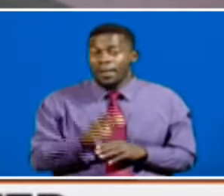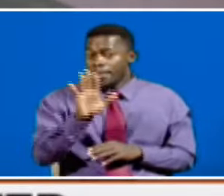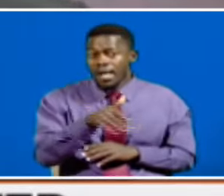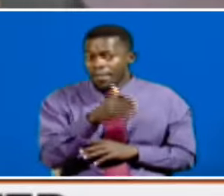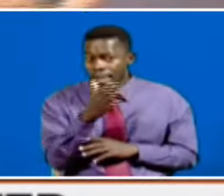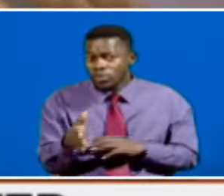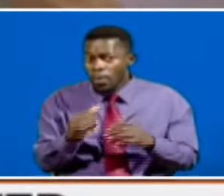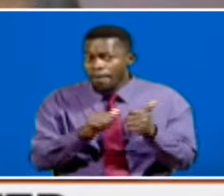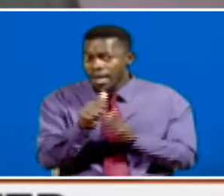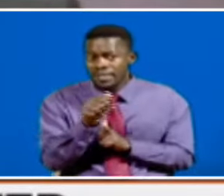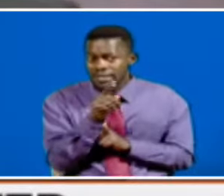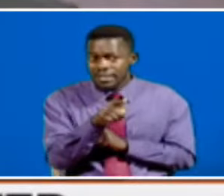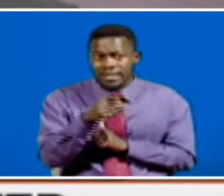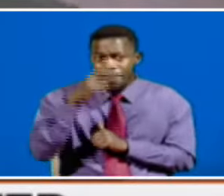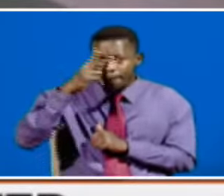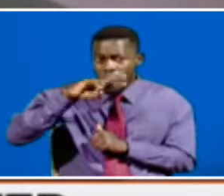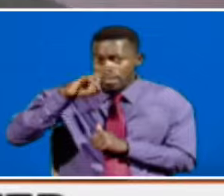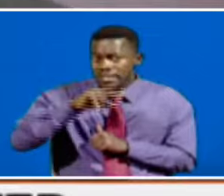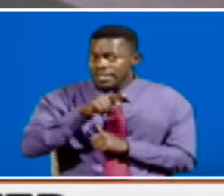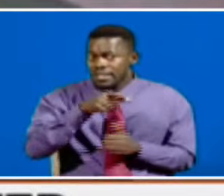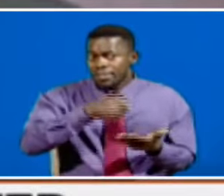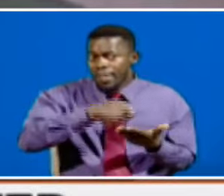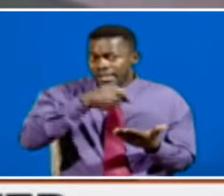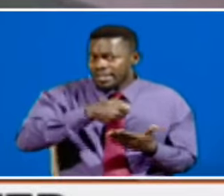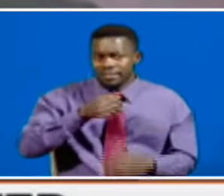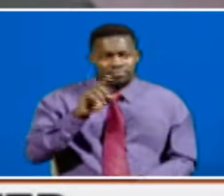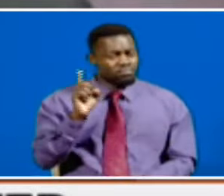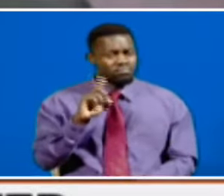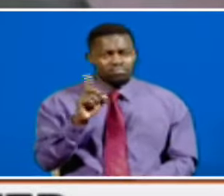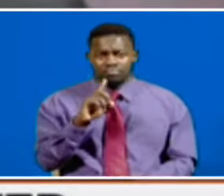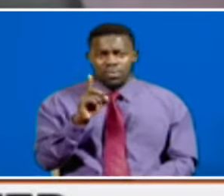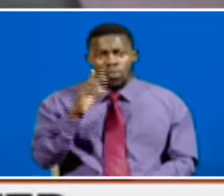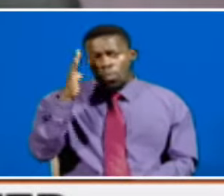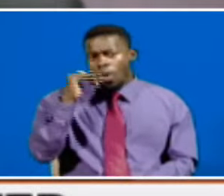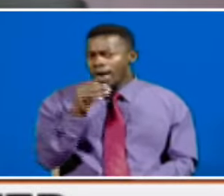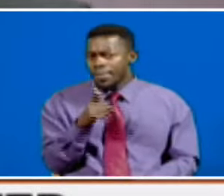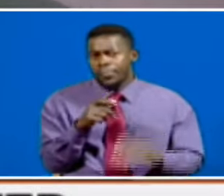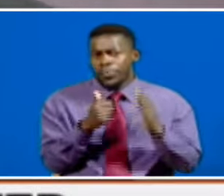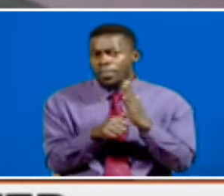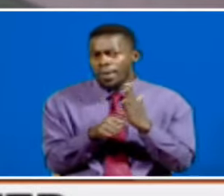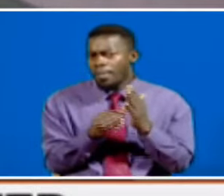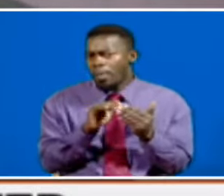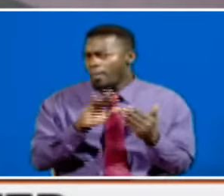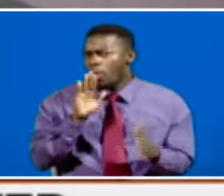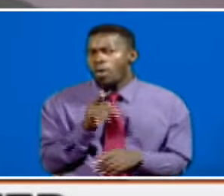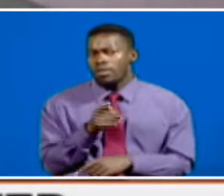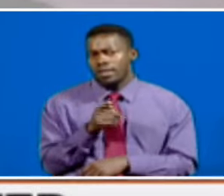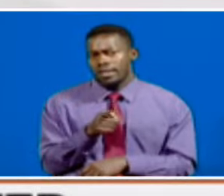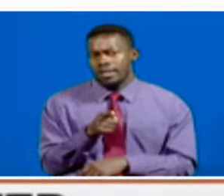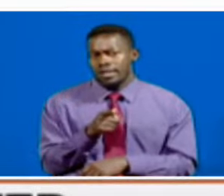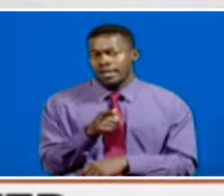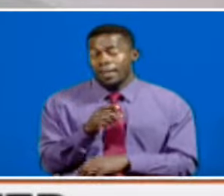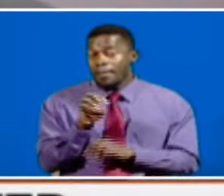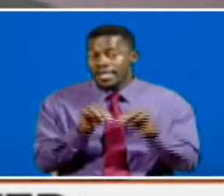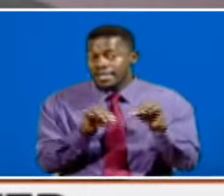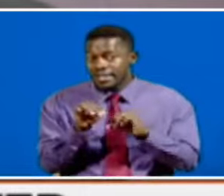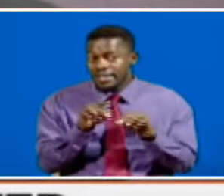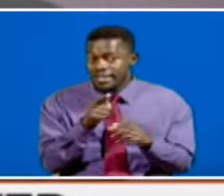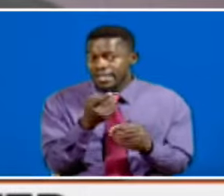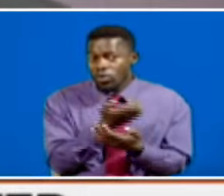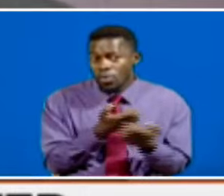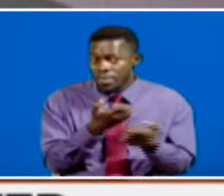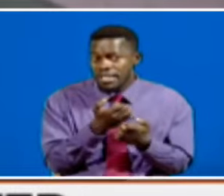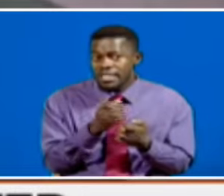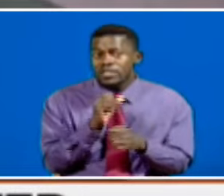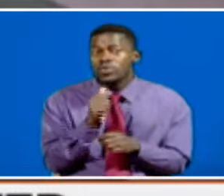send the government back to the drawing board and tell them to do a better job of managing this economy. In